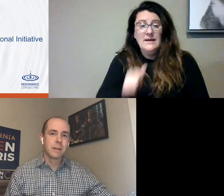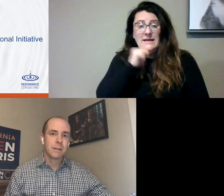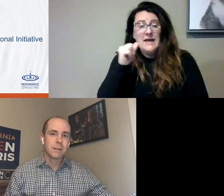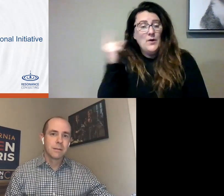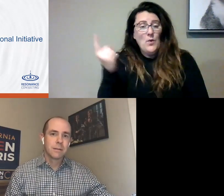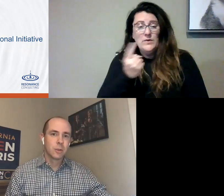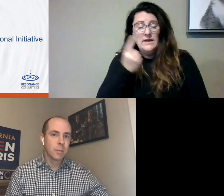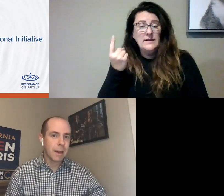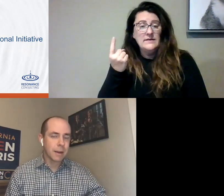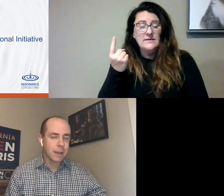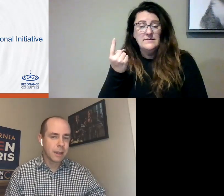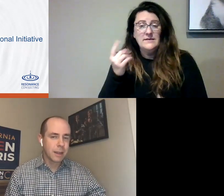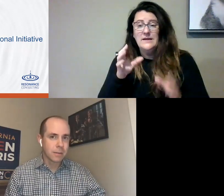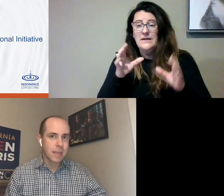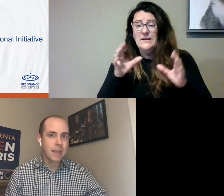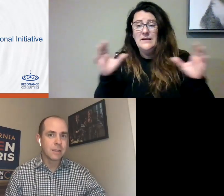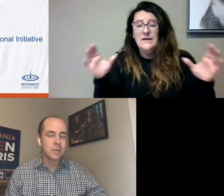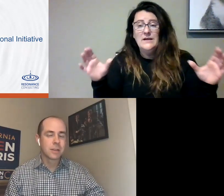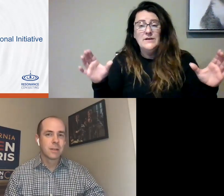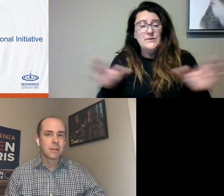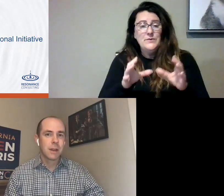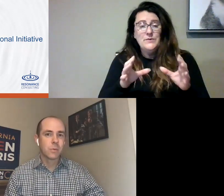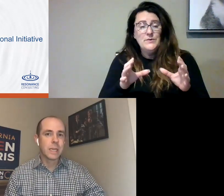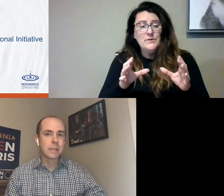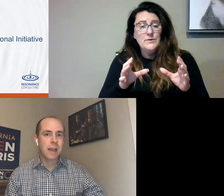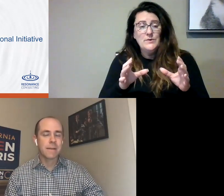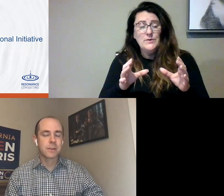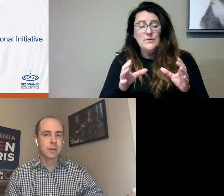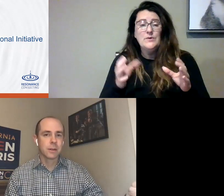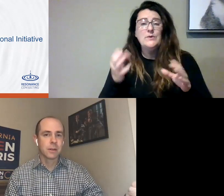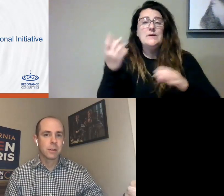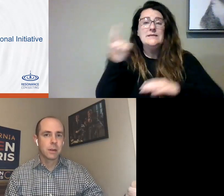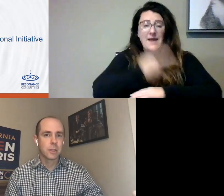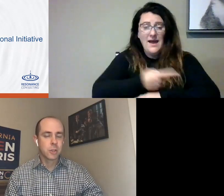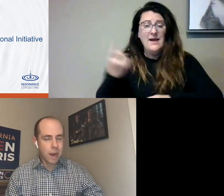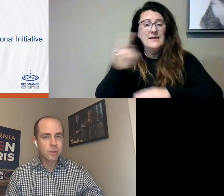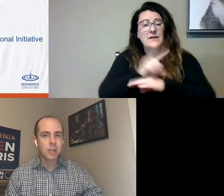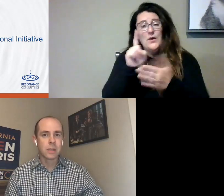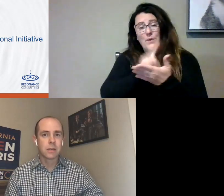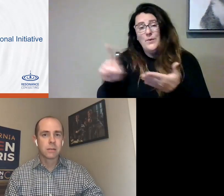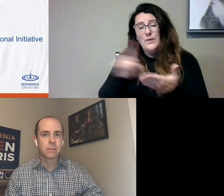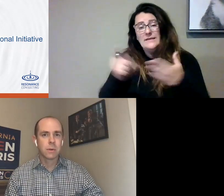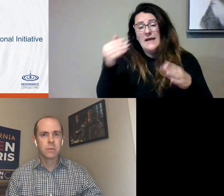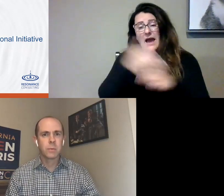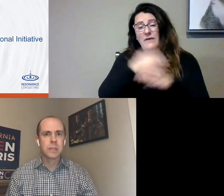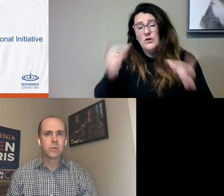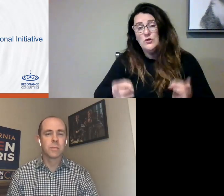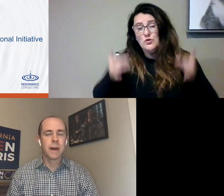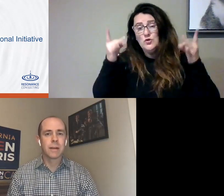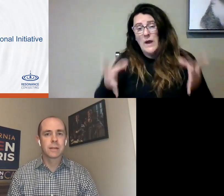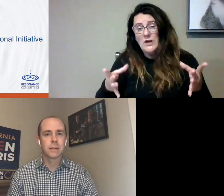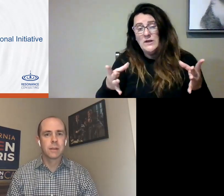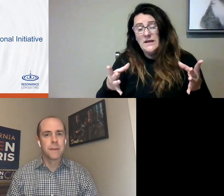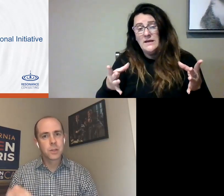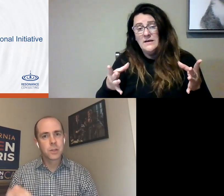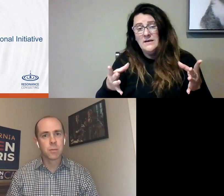we do about it in the days and weeks after a tragedy, what would we do